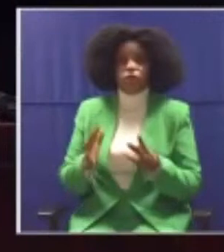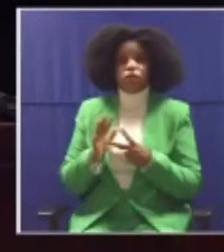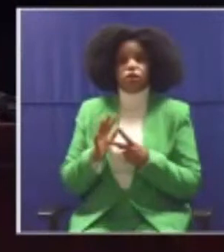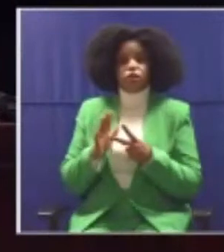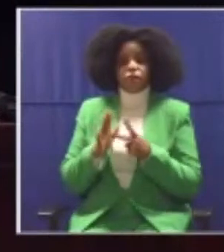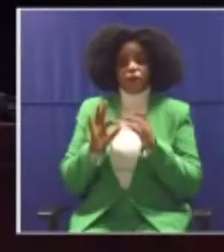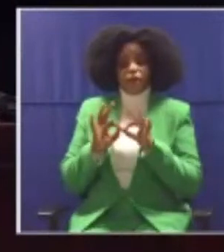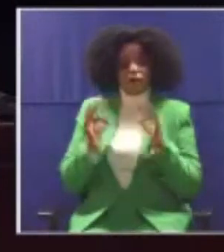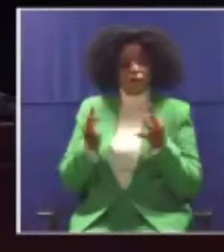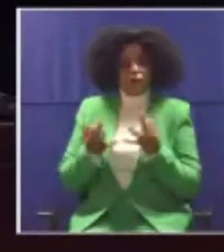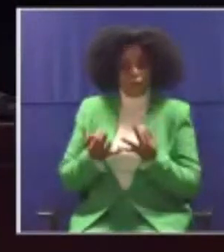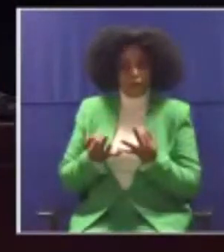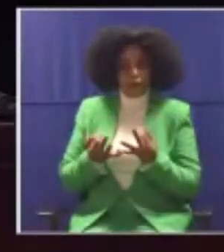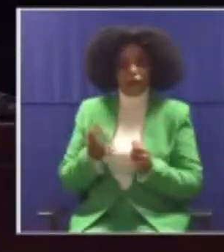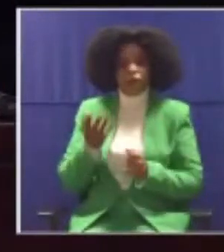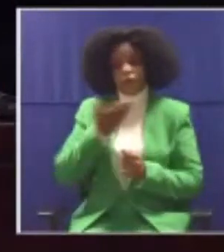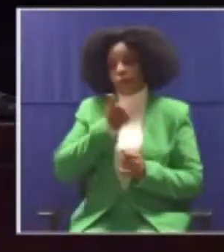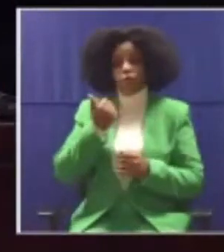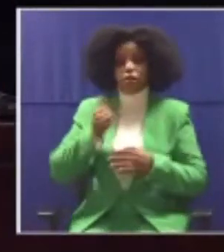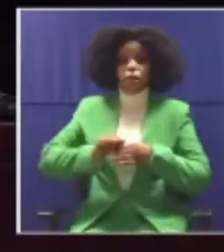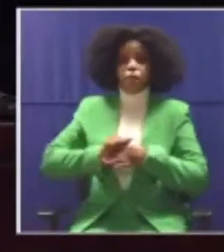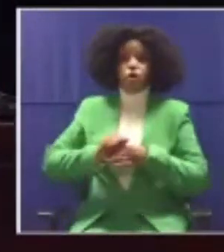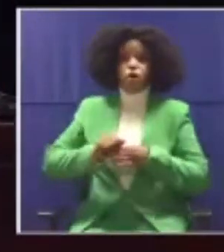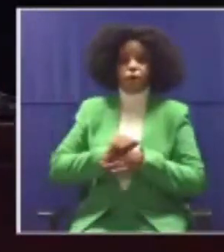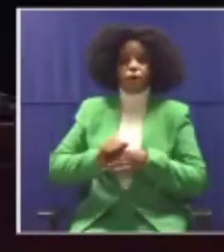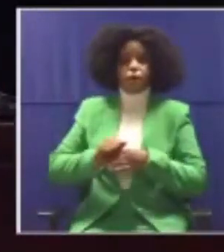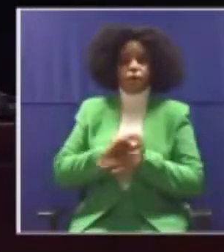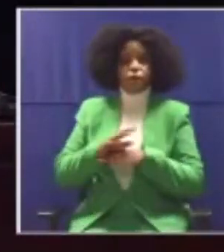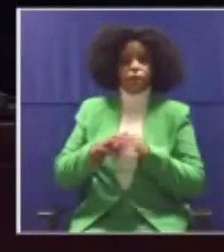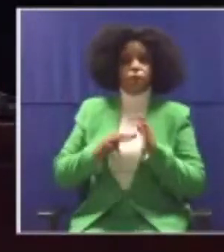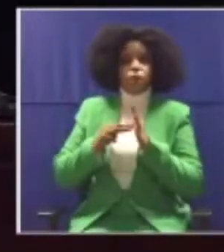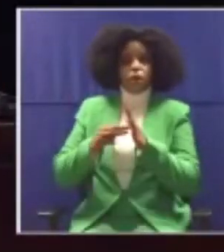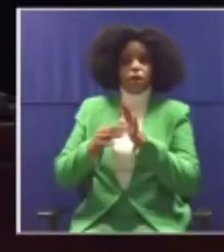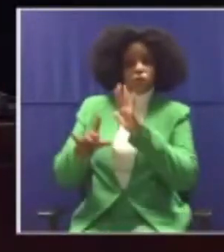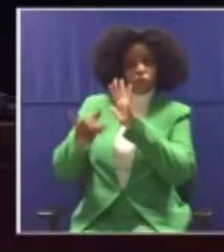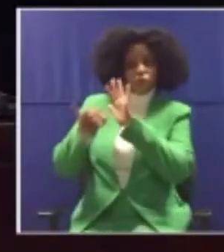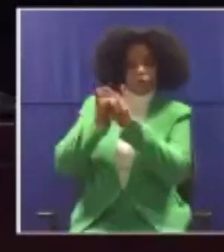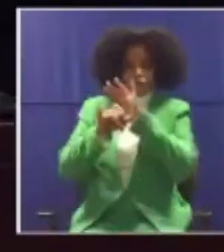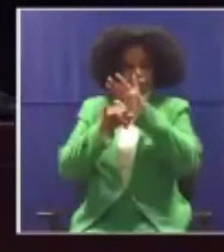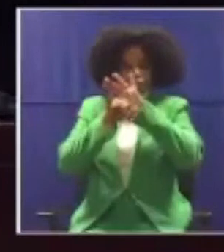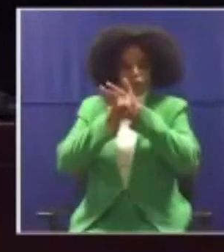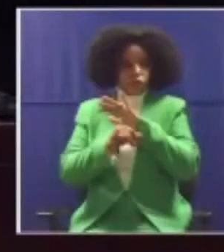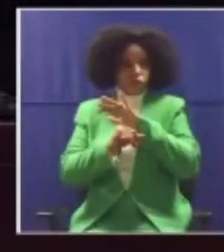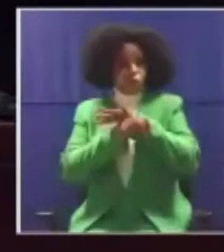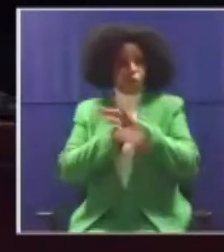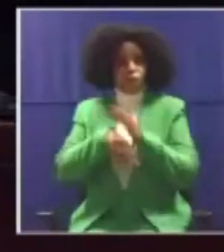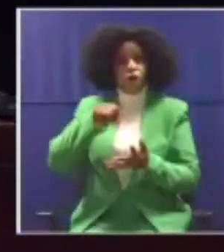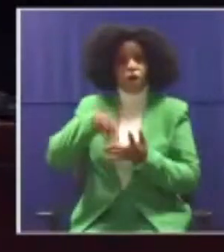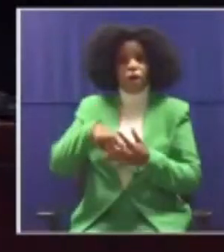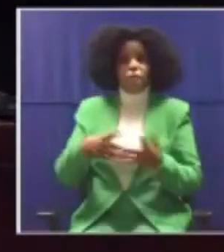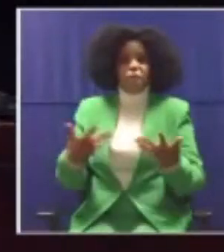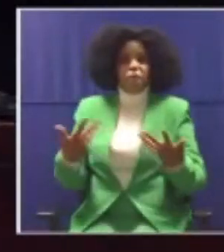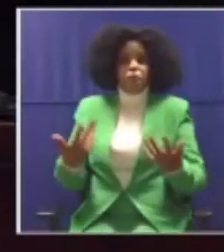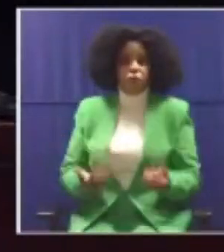models, and identify service delivery gaps. Honorable Chairperson,